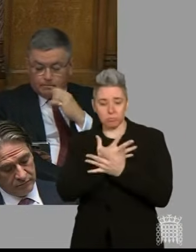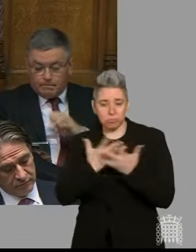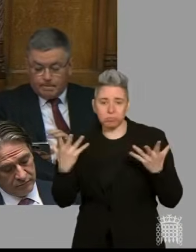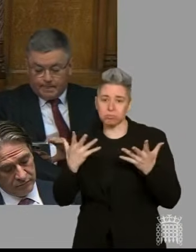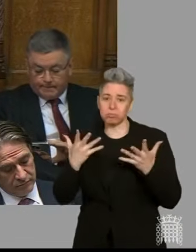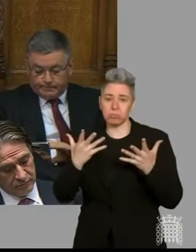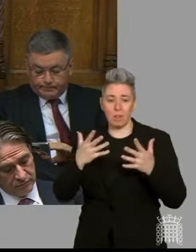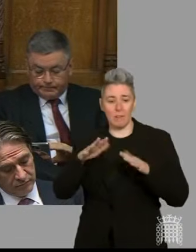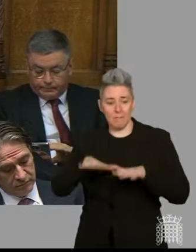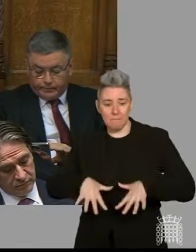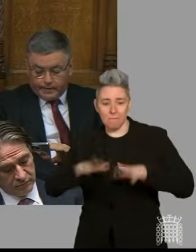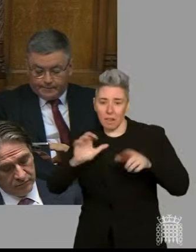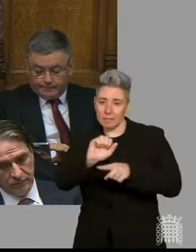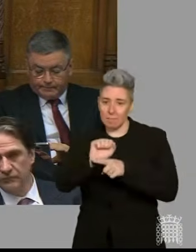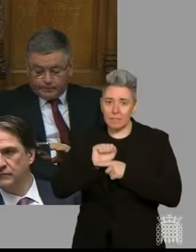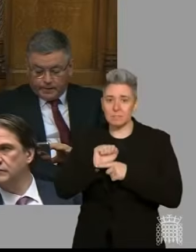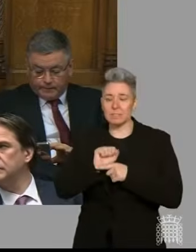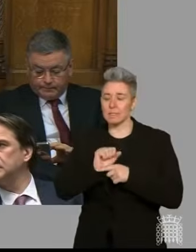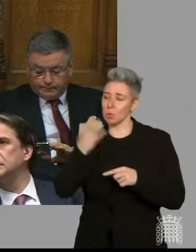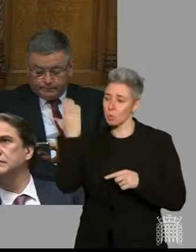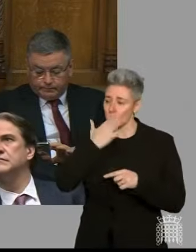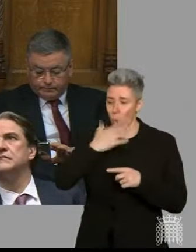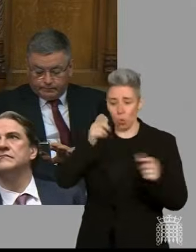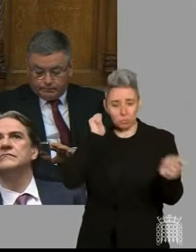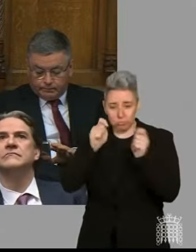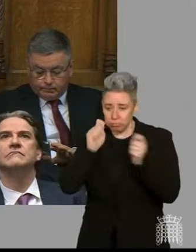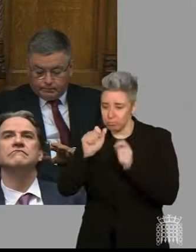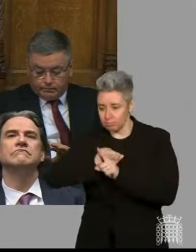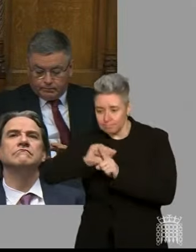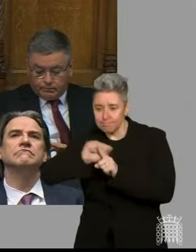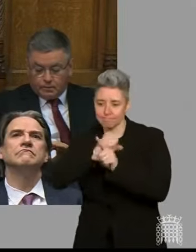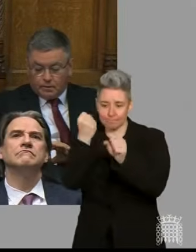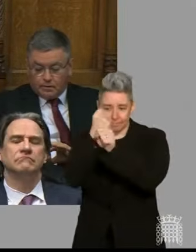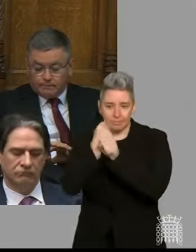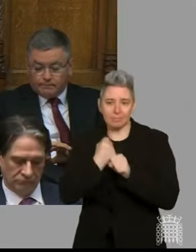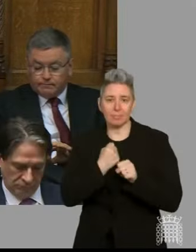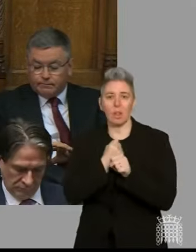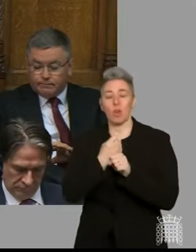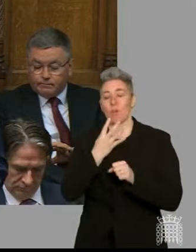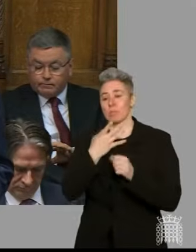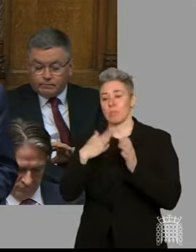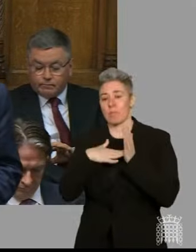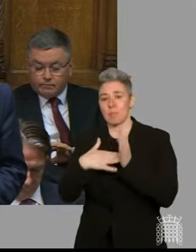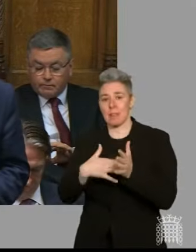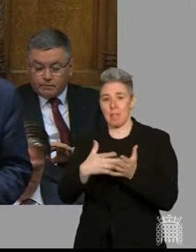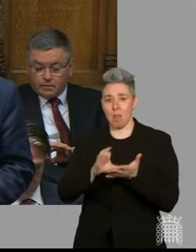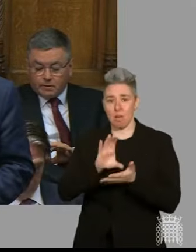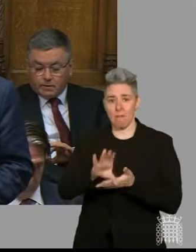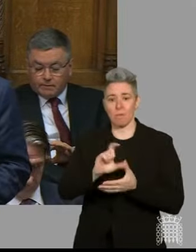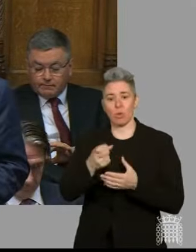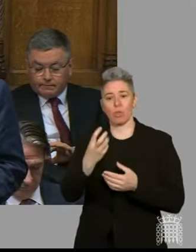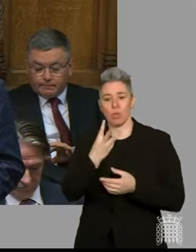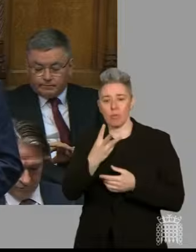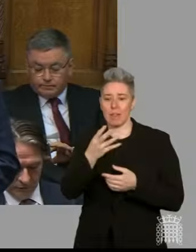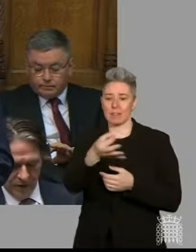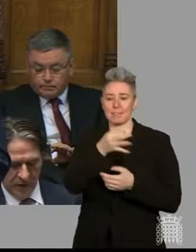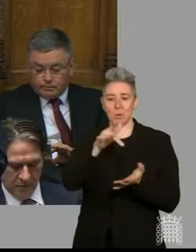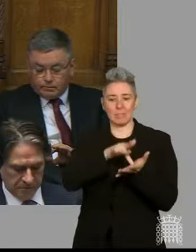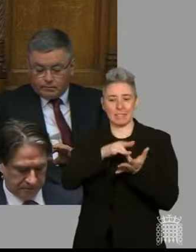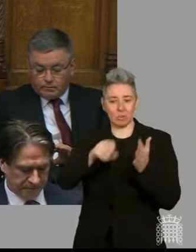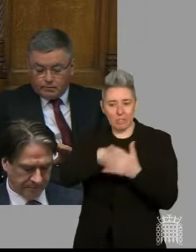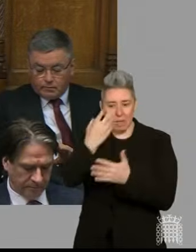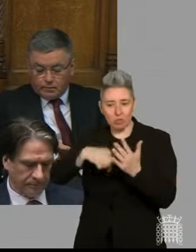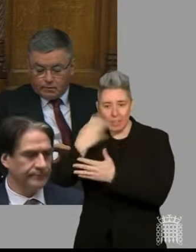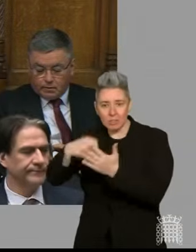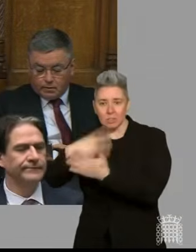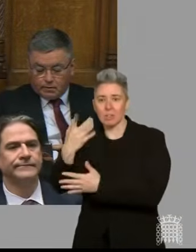we speak. £45 million for 3 town centre regeneration, and Elland is getting a new railway station as well. So does